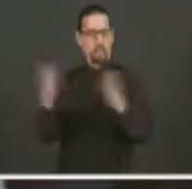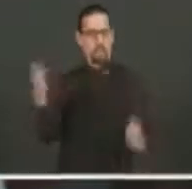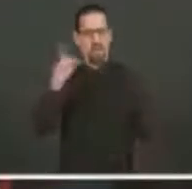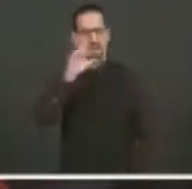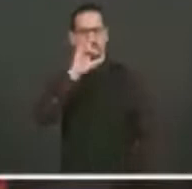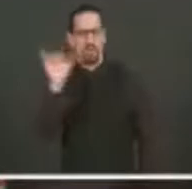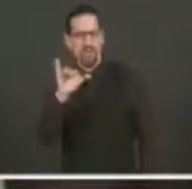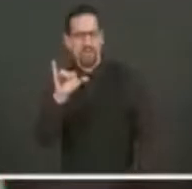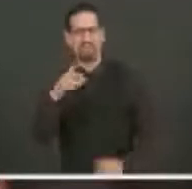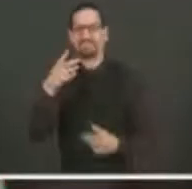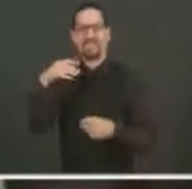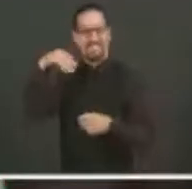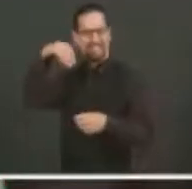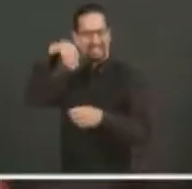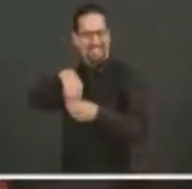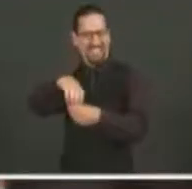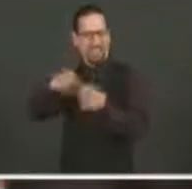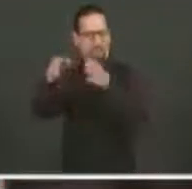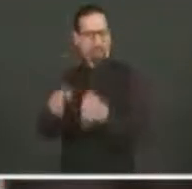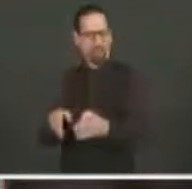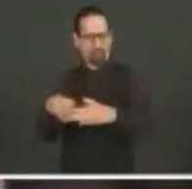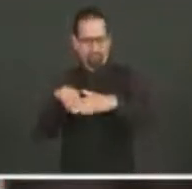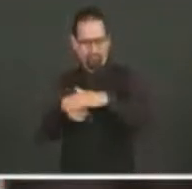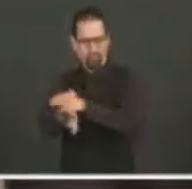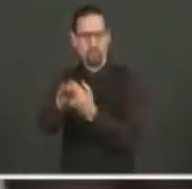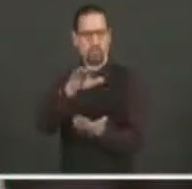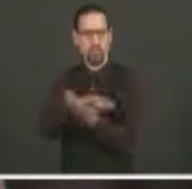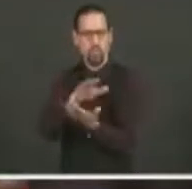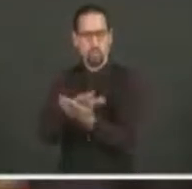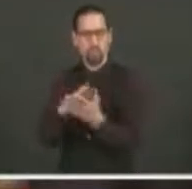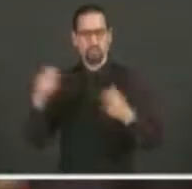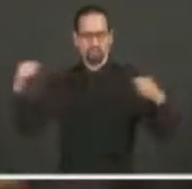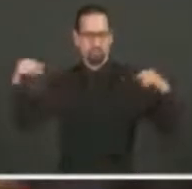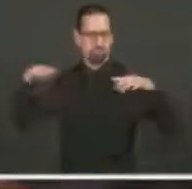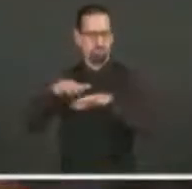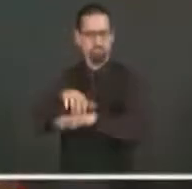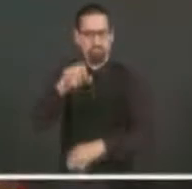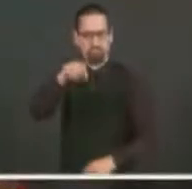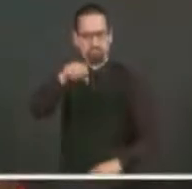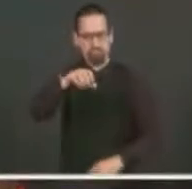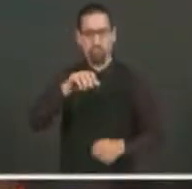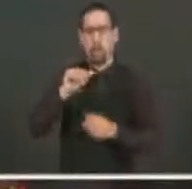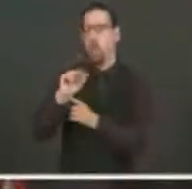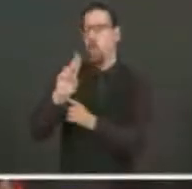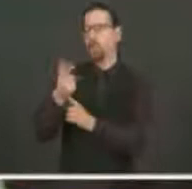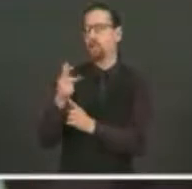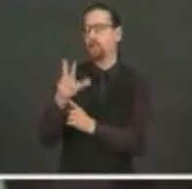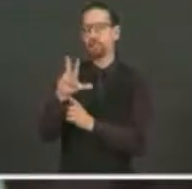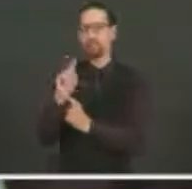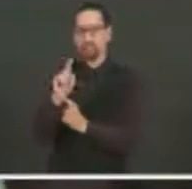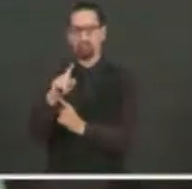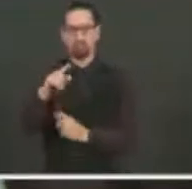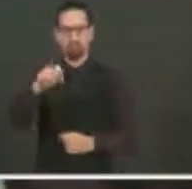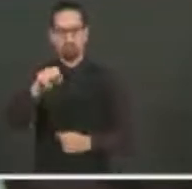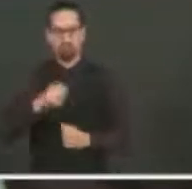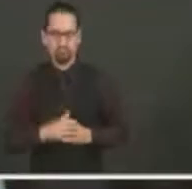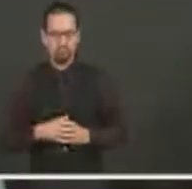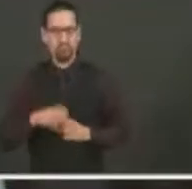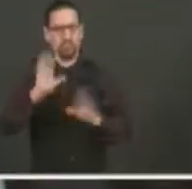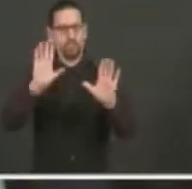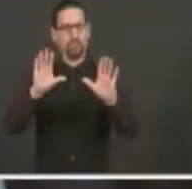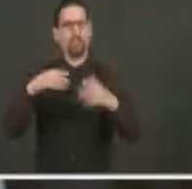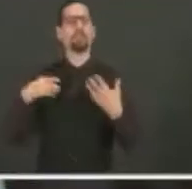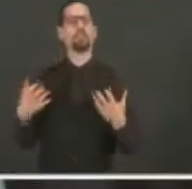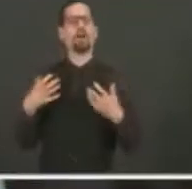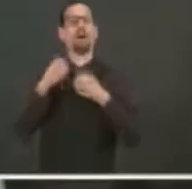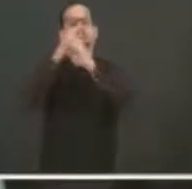person, nearly every kid in school in person, August 31st. That's our vision, and we have a